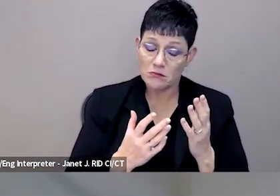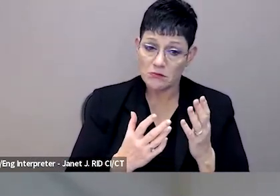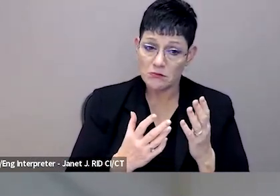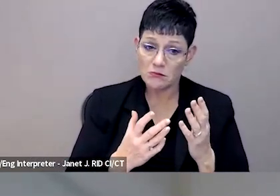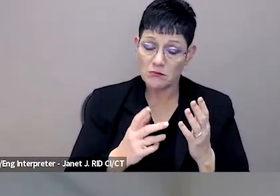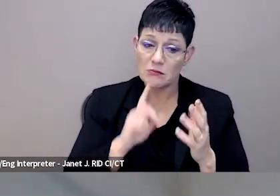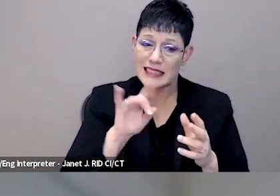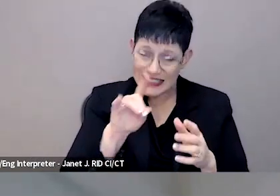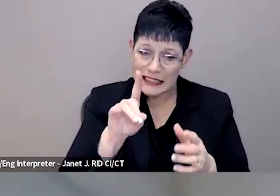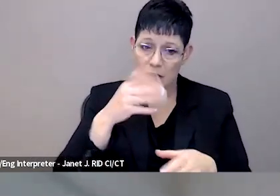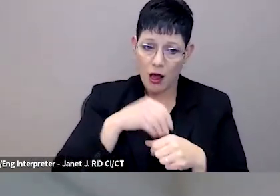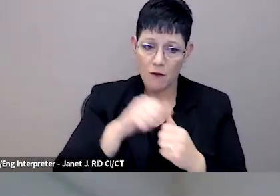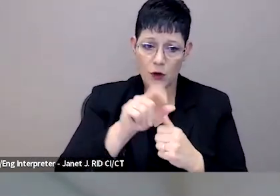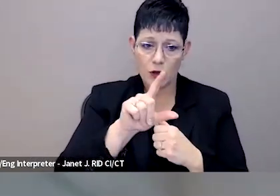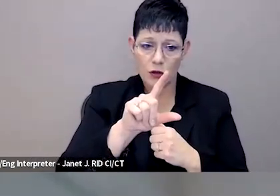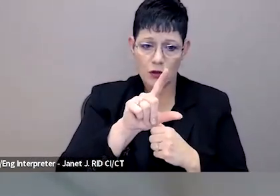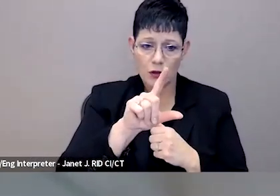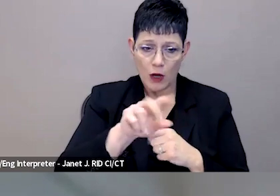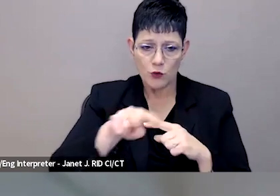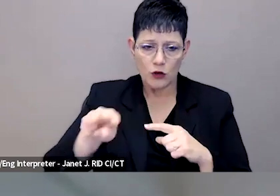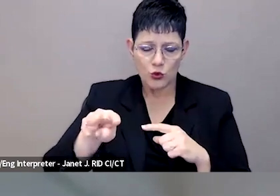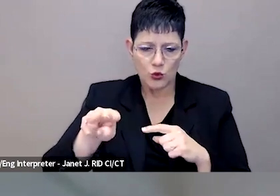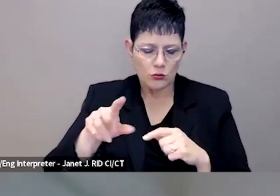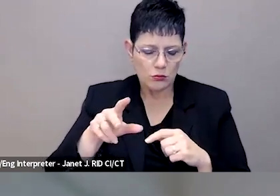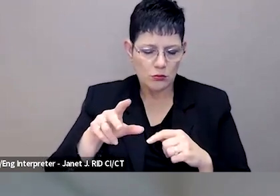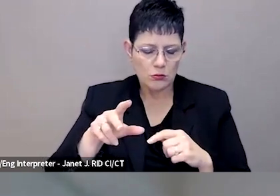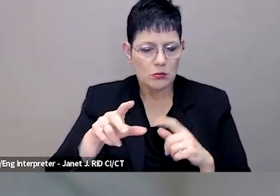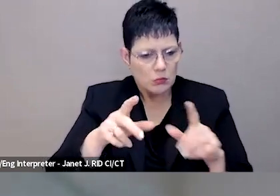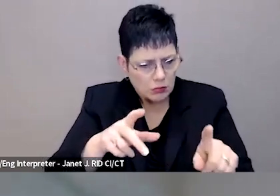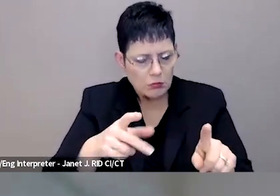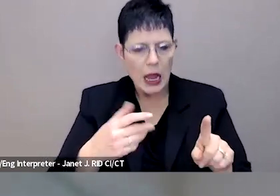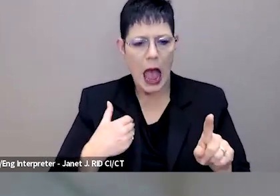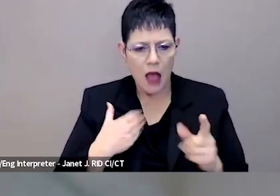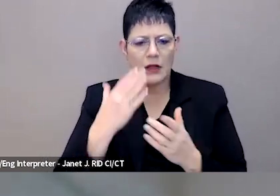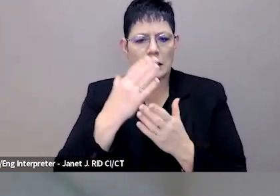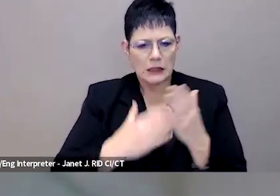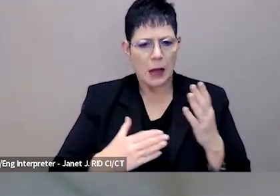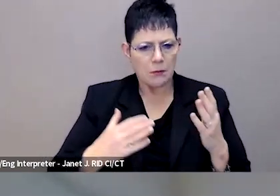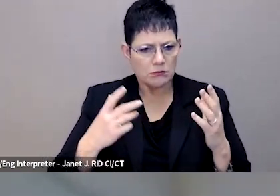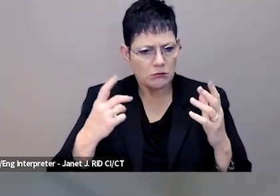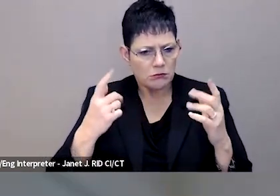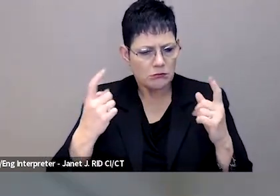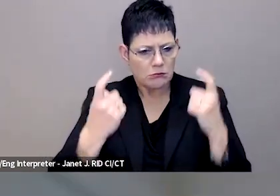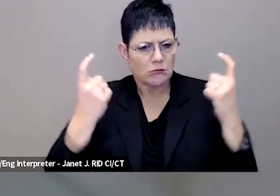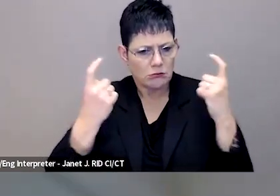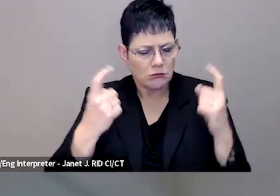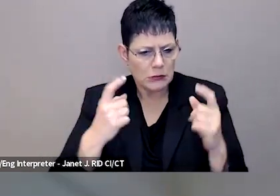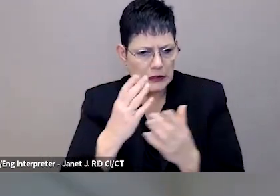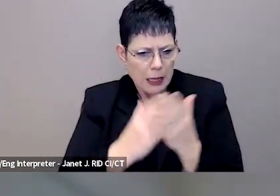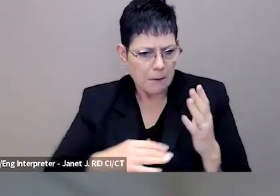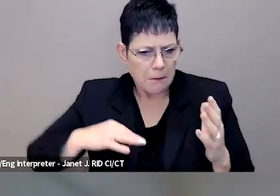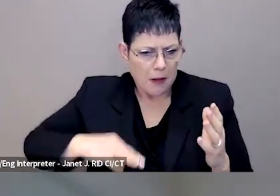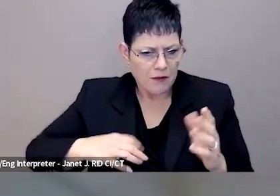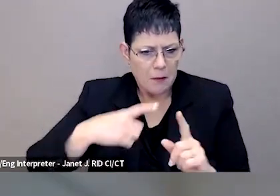2022 strategy, and some progress, I want to celebrate that some progress has been made. And